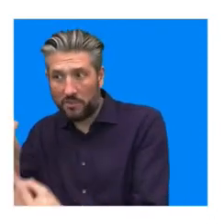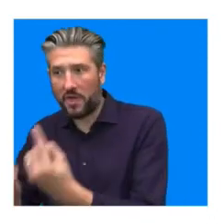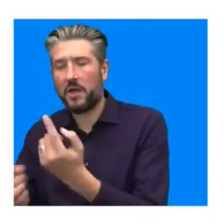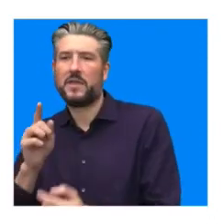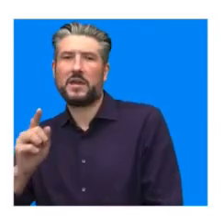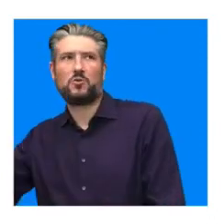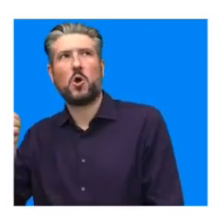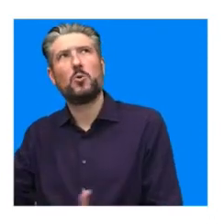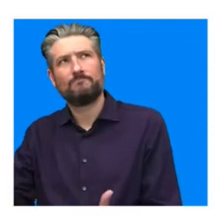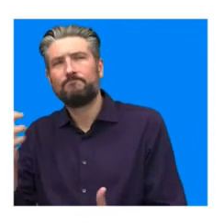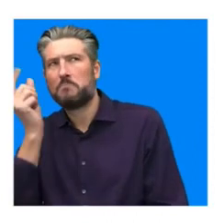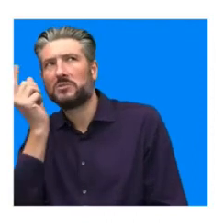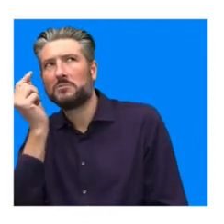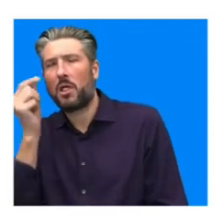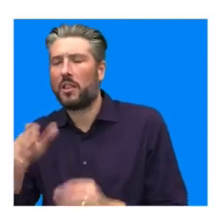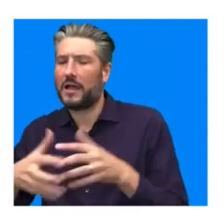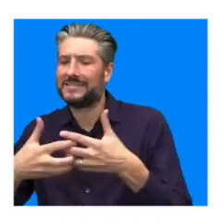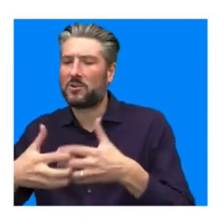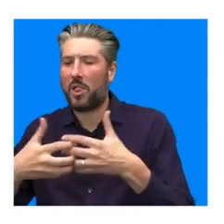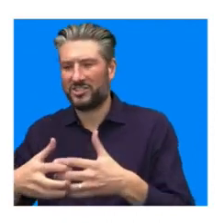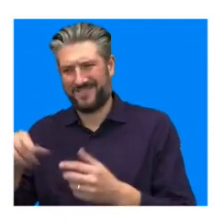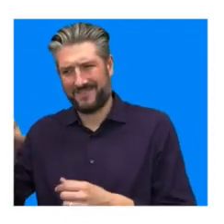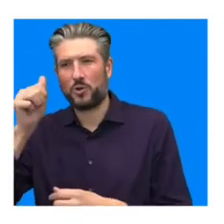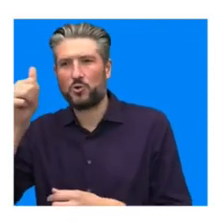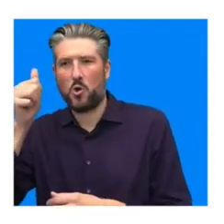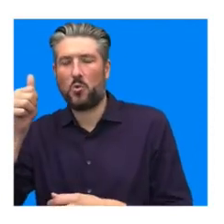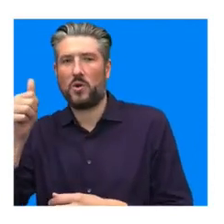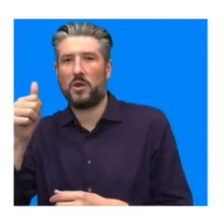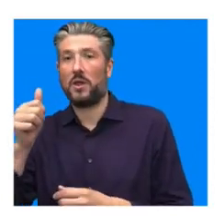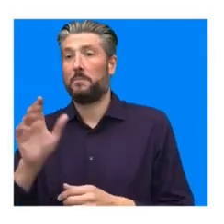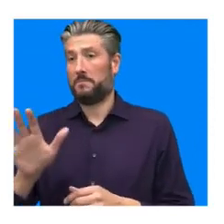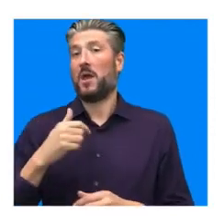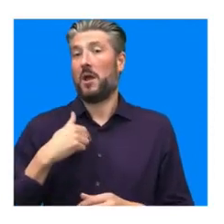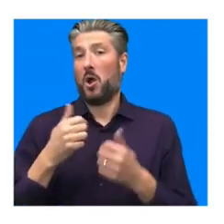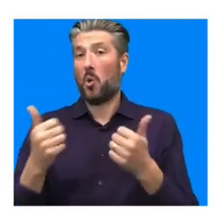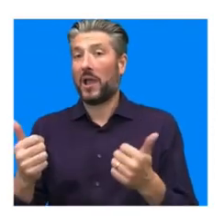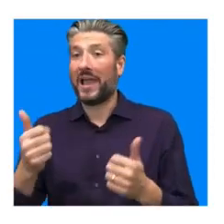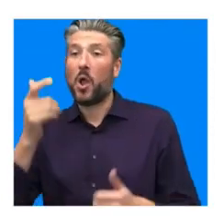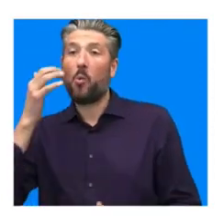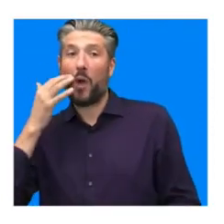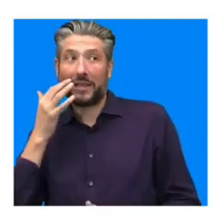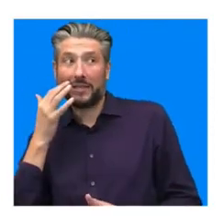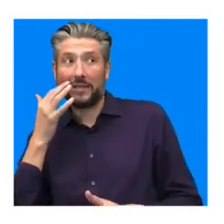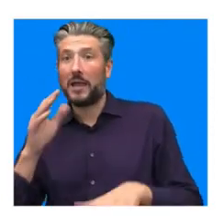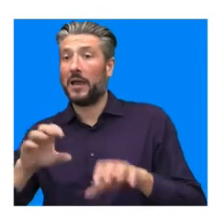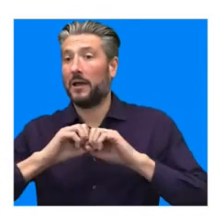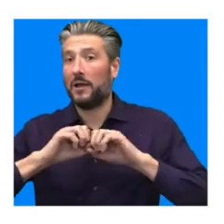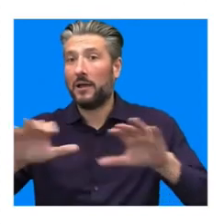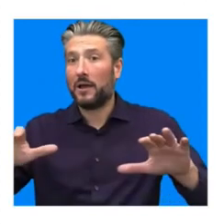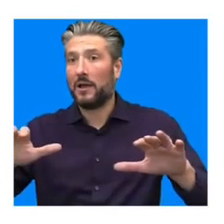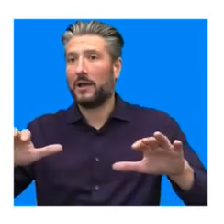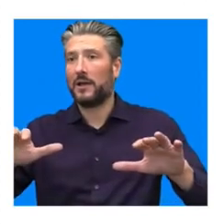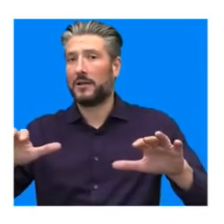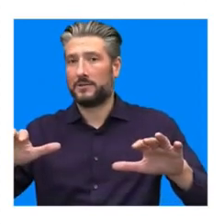technology. But we were looking at, yeah, but what happens when this gets mainstream? When the larger community of